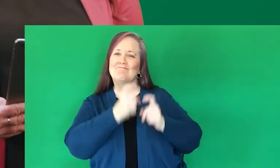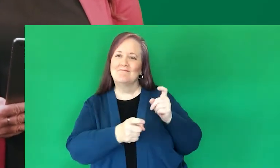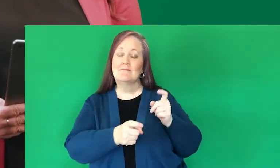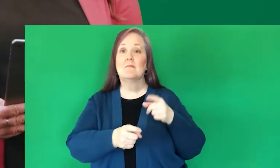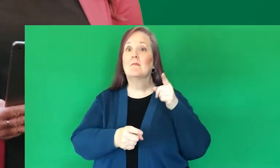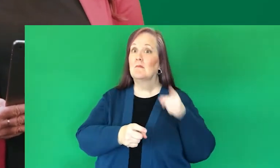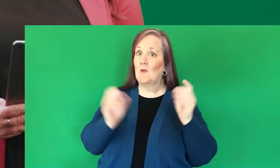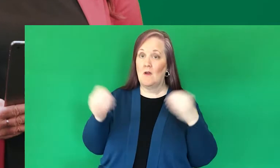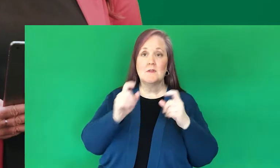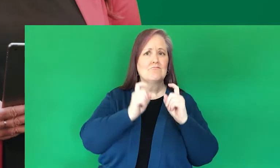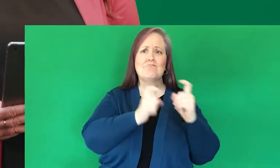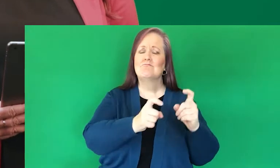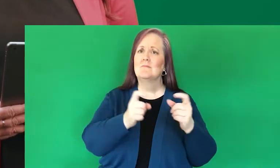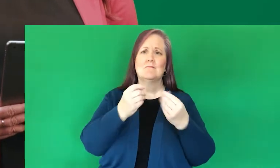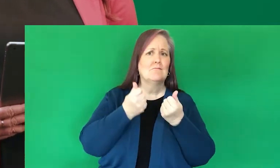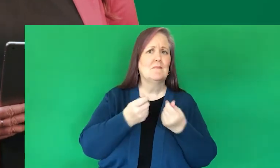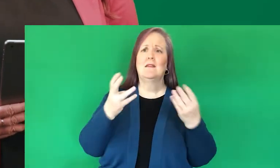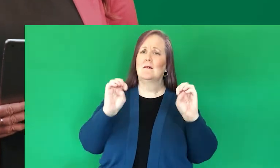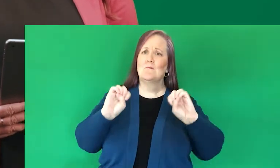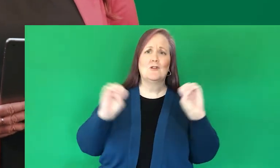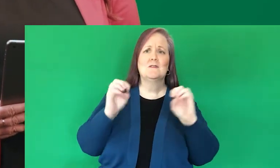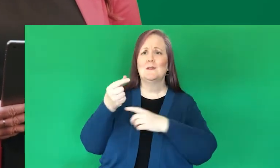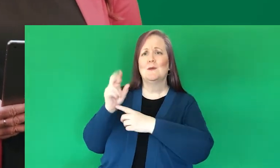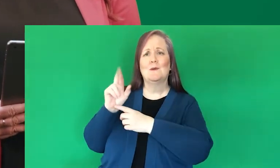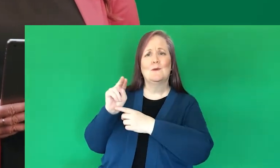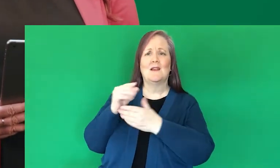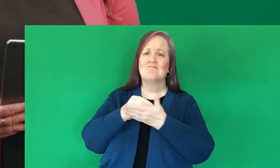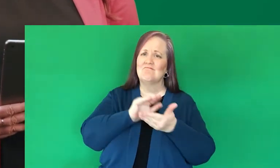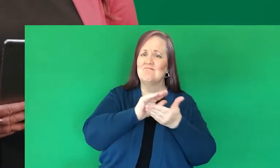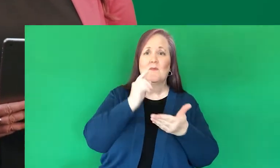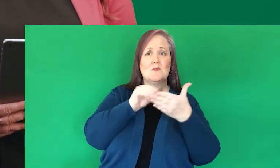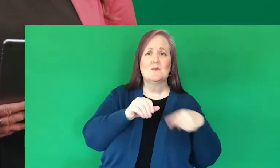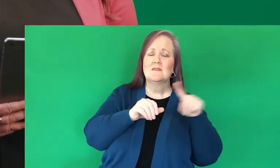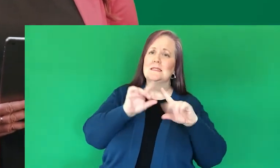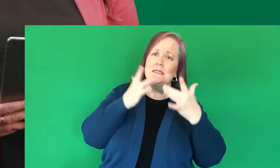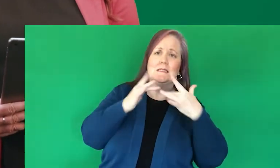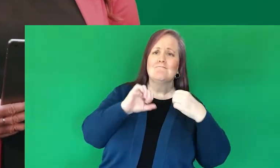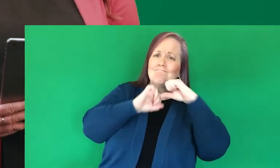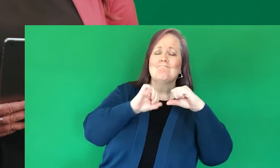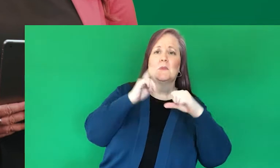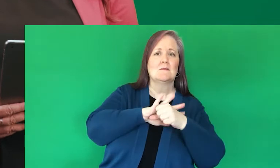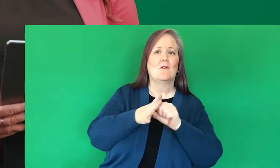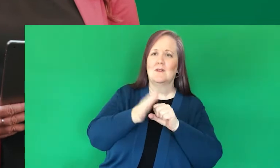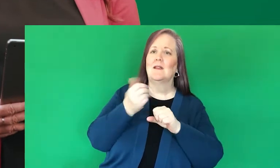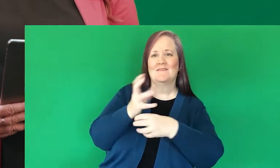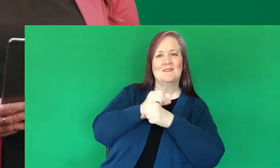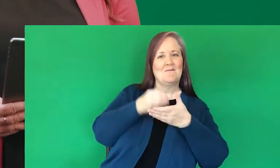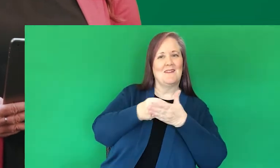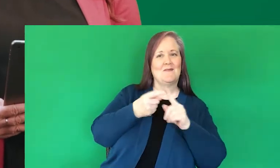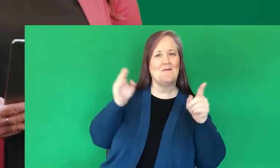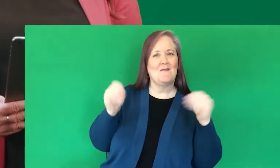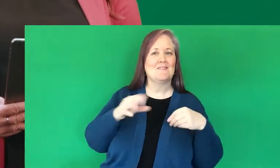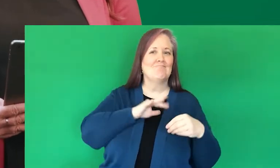donations, has awarded numerous emergency grants for students who have experienced financial hardship because of the COVID-19